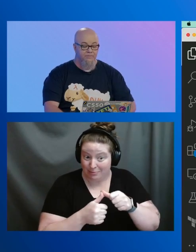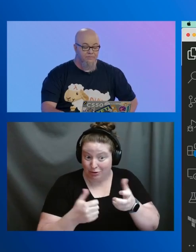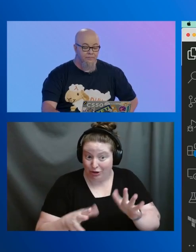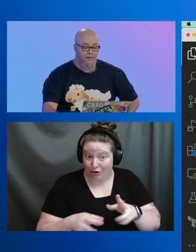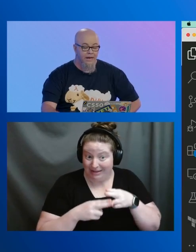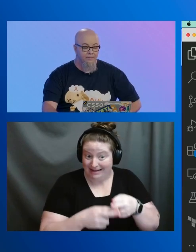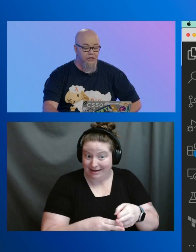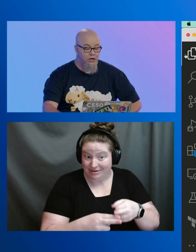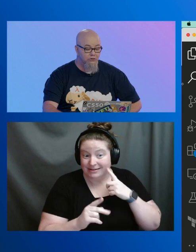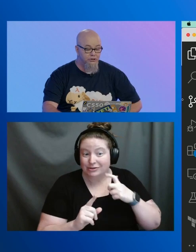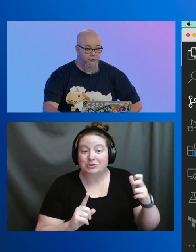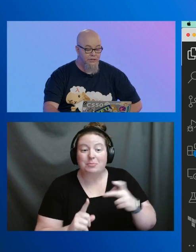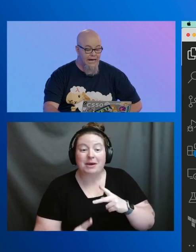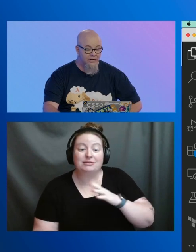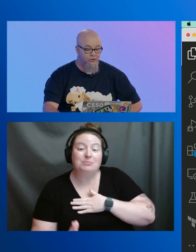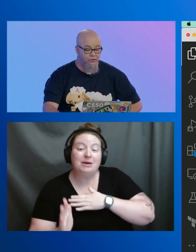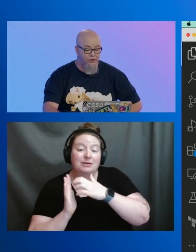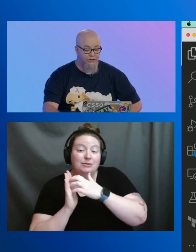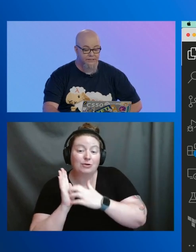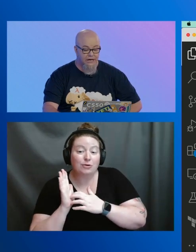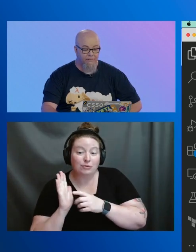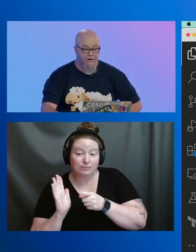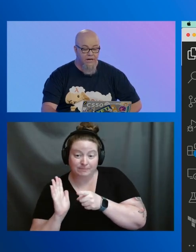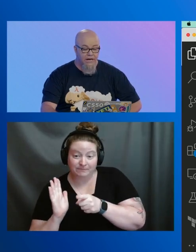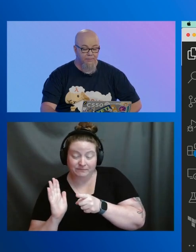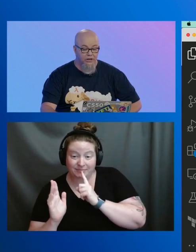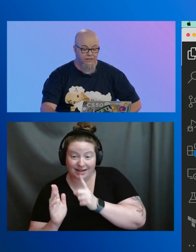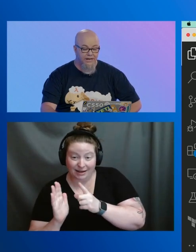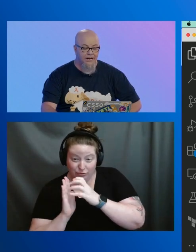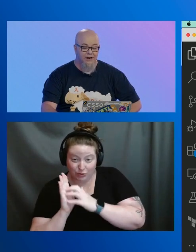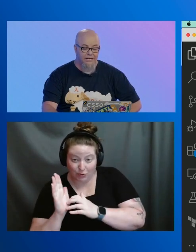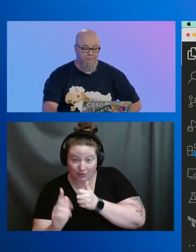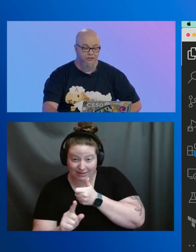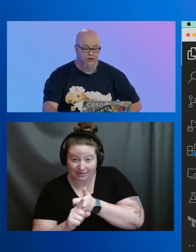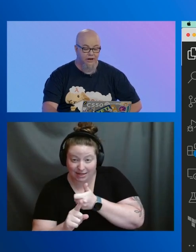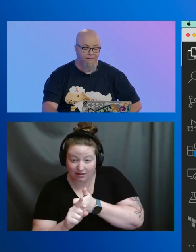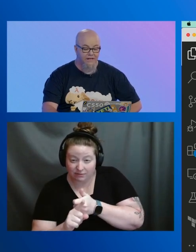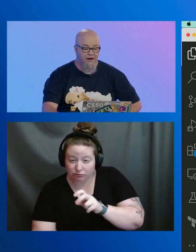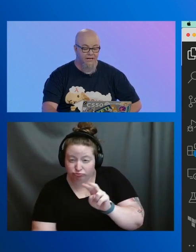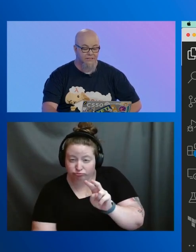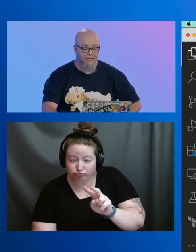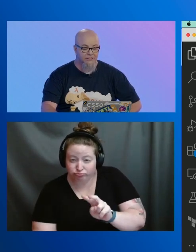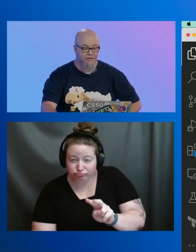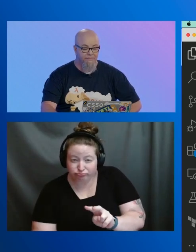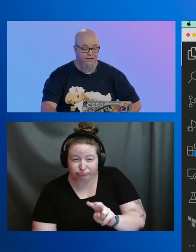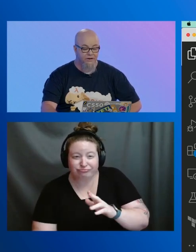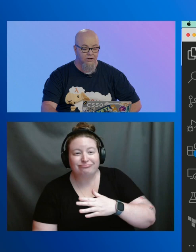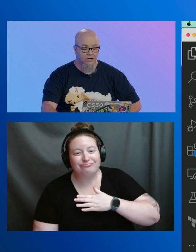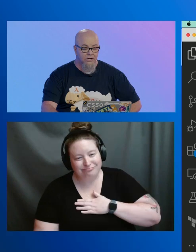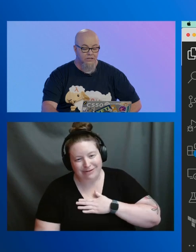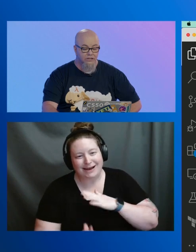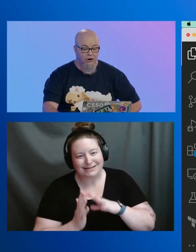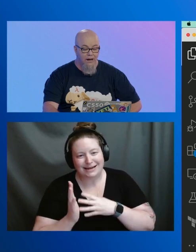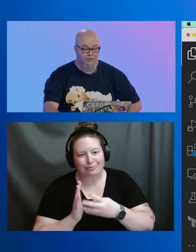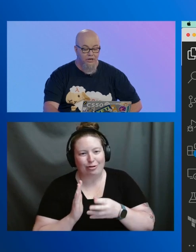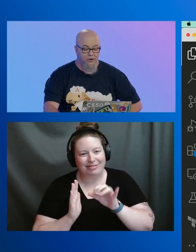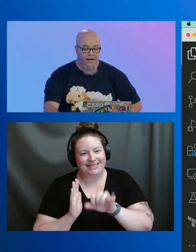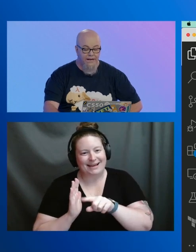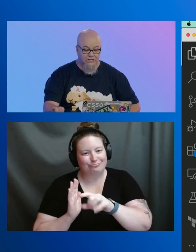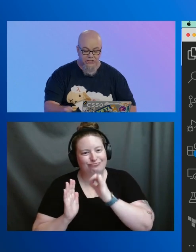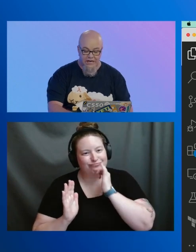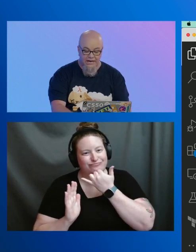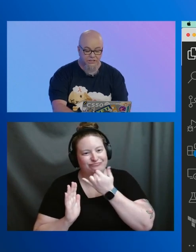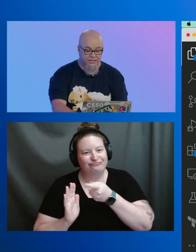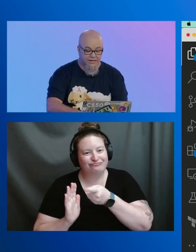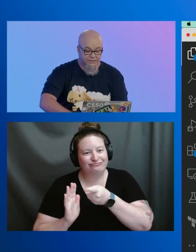code, and I'm going to go to the actual code itself. And I'm going to look in here, and yep, sure enough, there it is. There's the offender. So I'm going to go